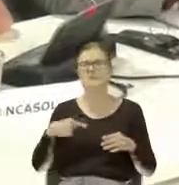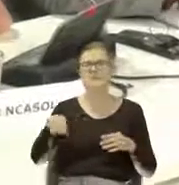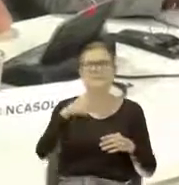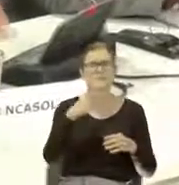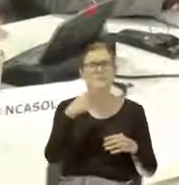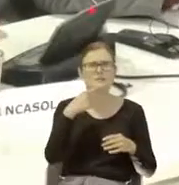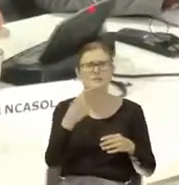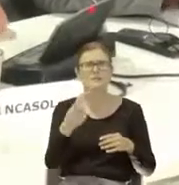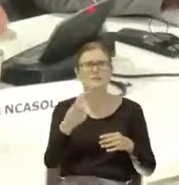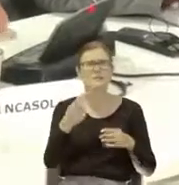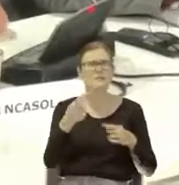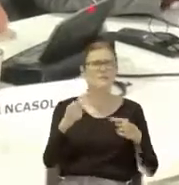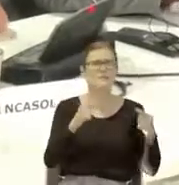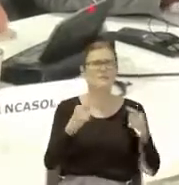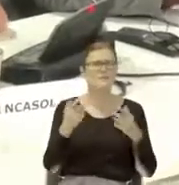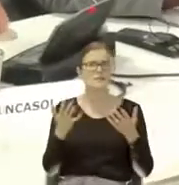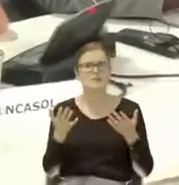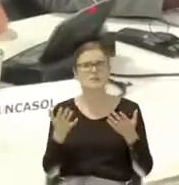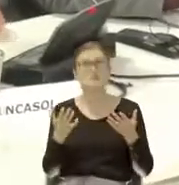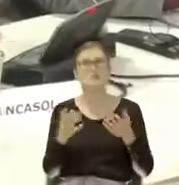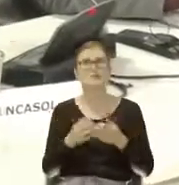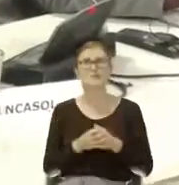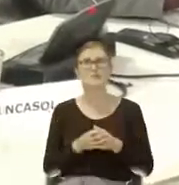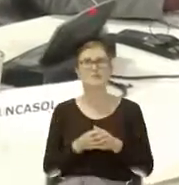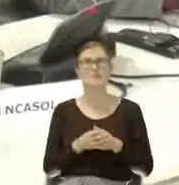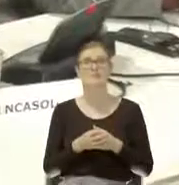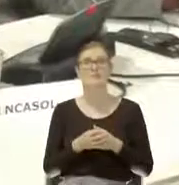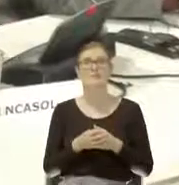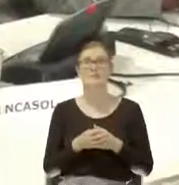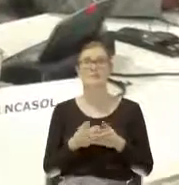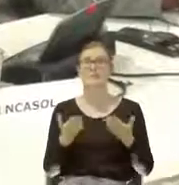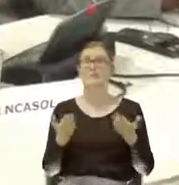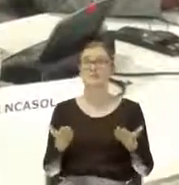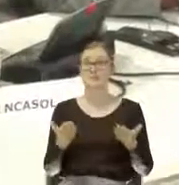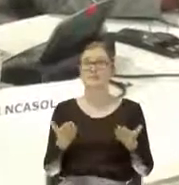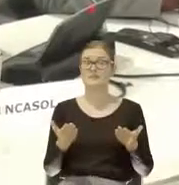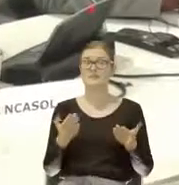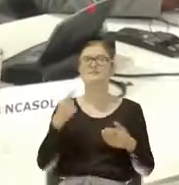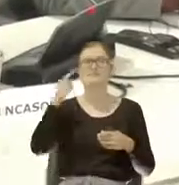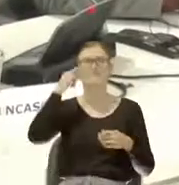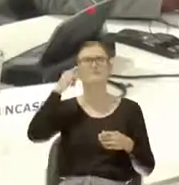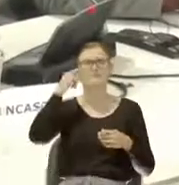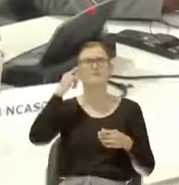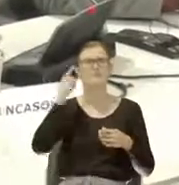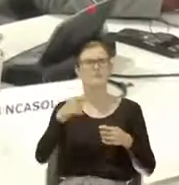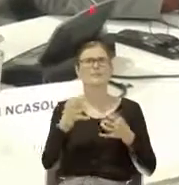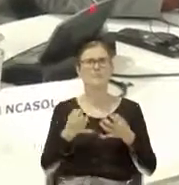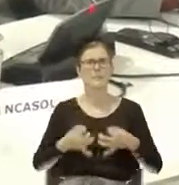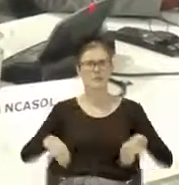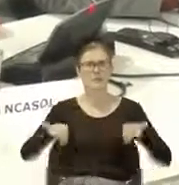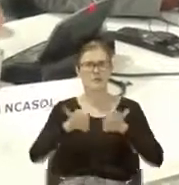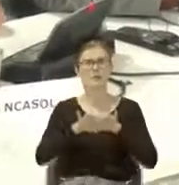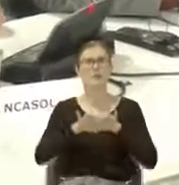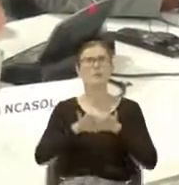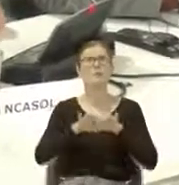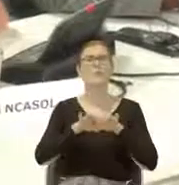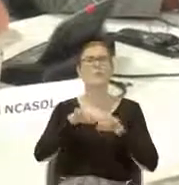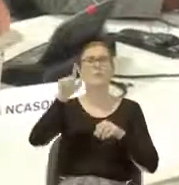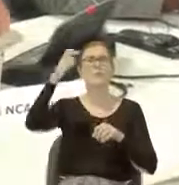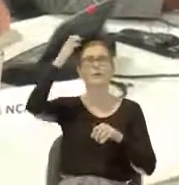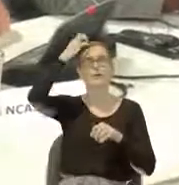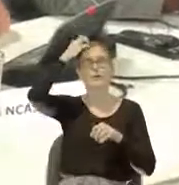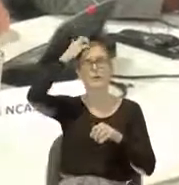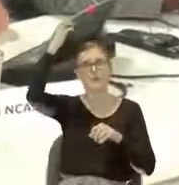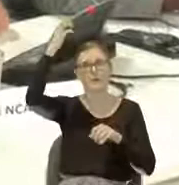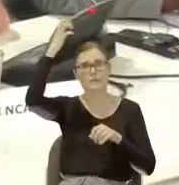Catalan government, and especially from the Institute of Developing Land, we would highlight